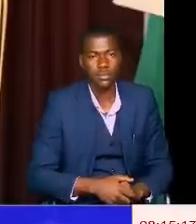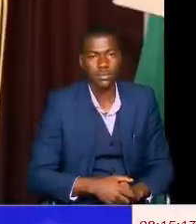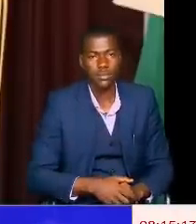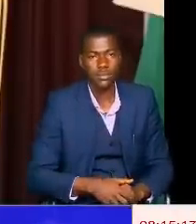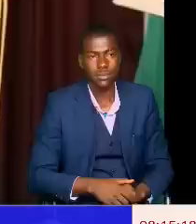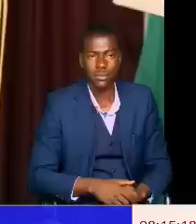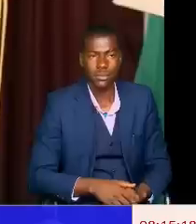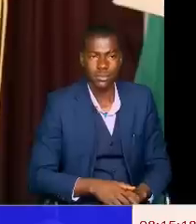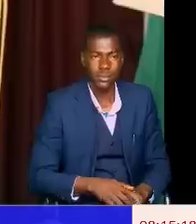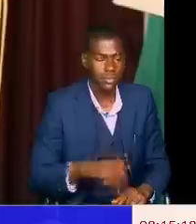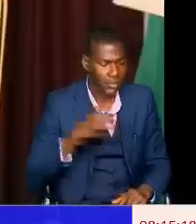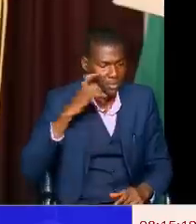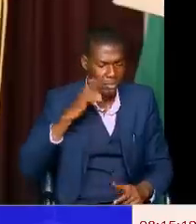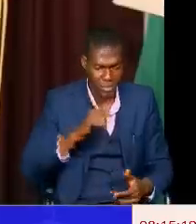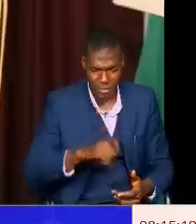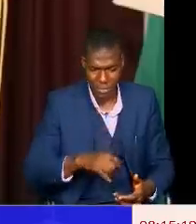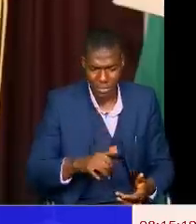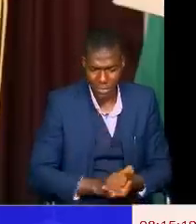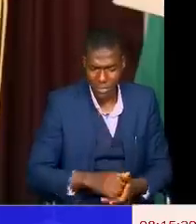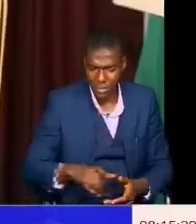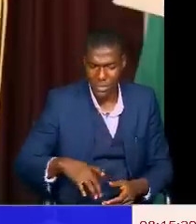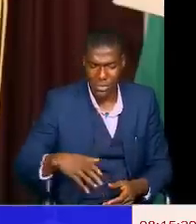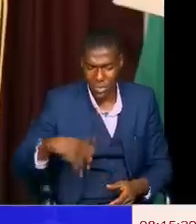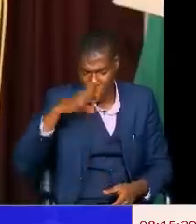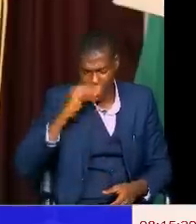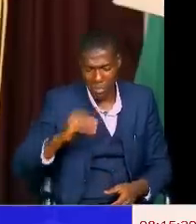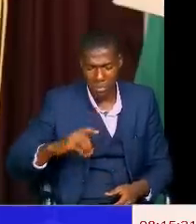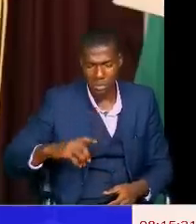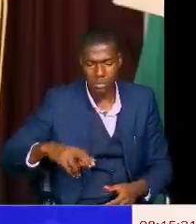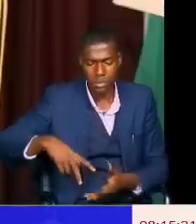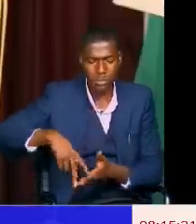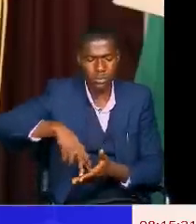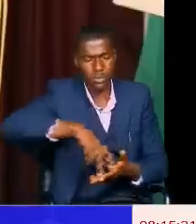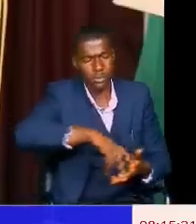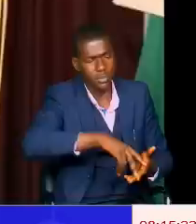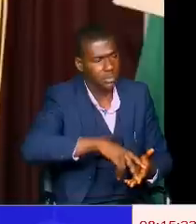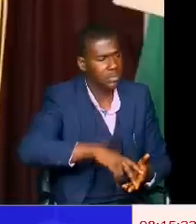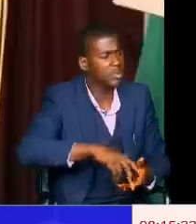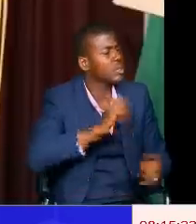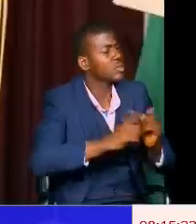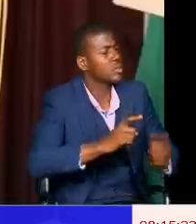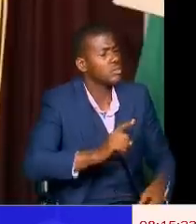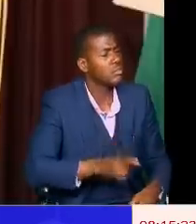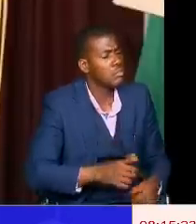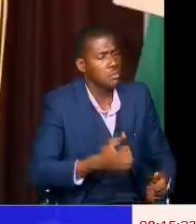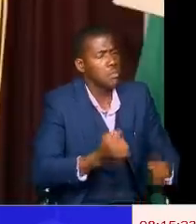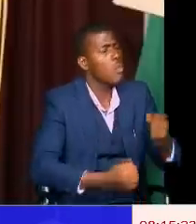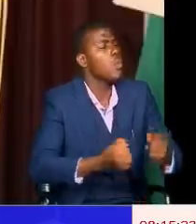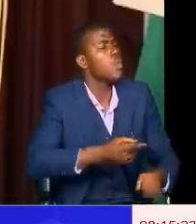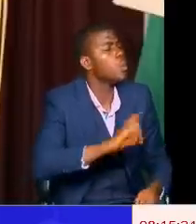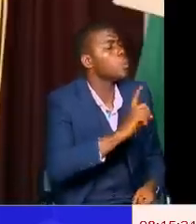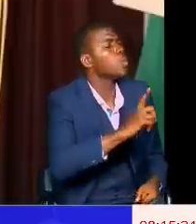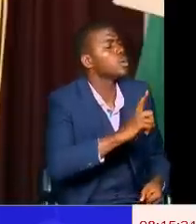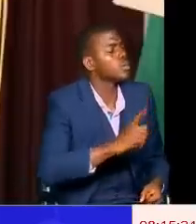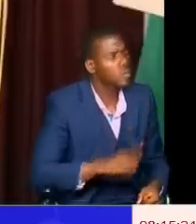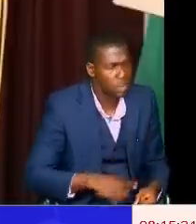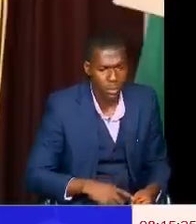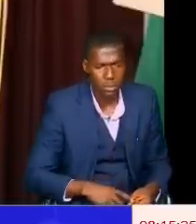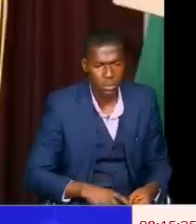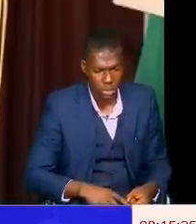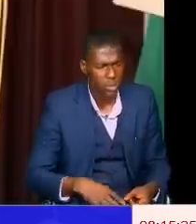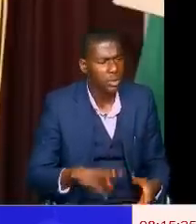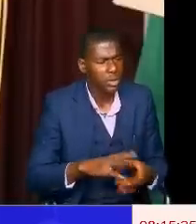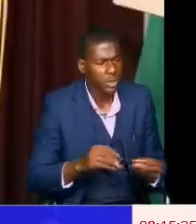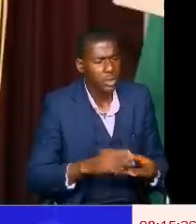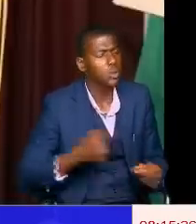Taka, taka, taka, taka, taka, oh, he just come down, star boy. He say, where are that boss? They say, he say, make we continue with our campaign. Star